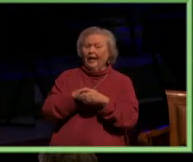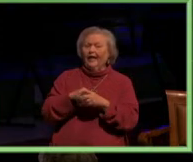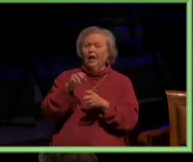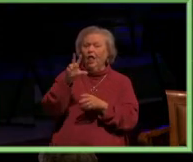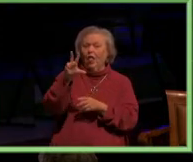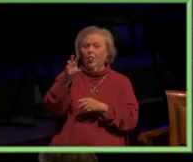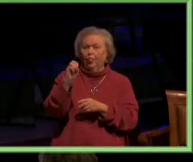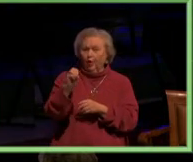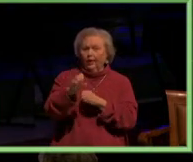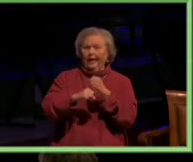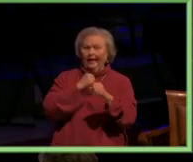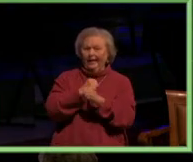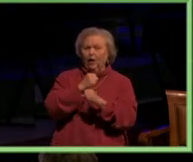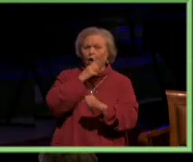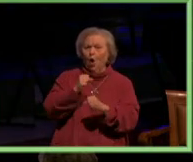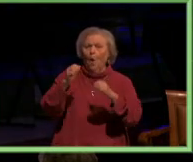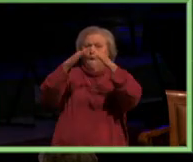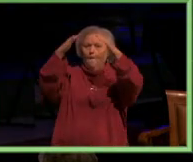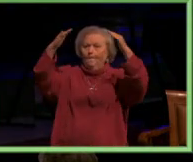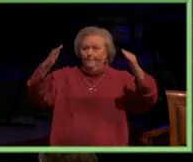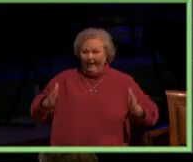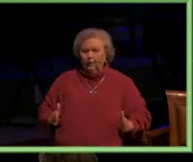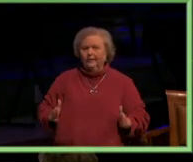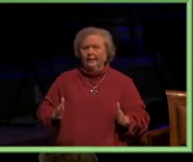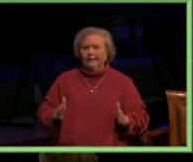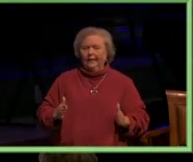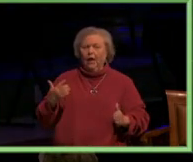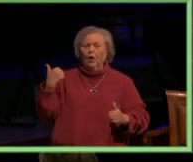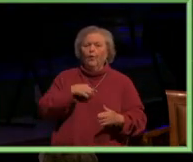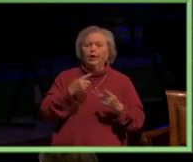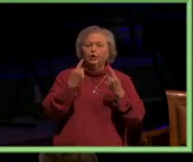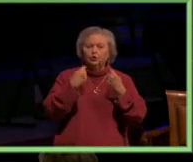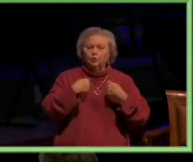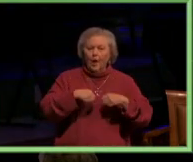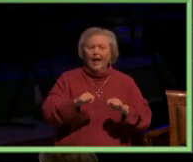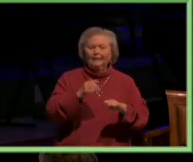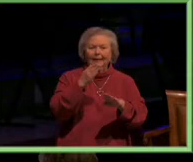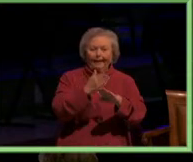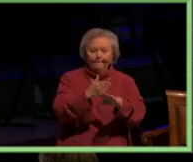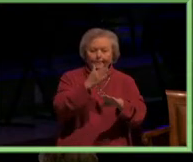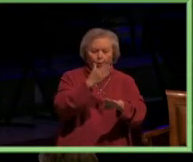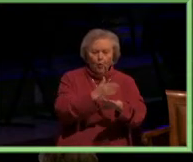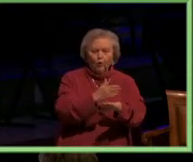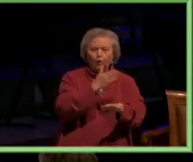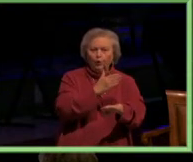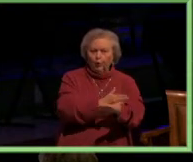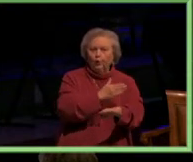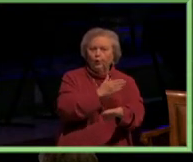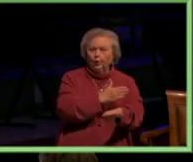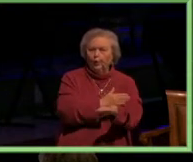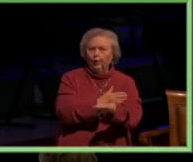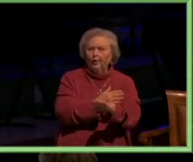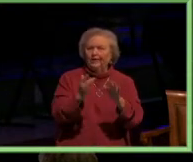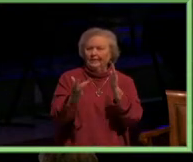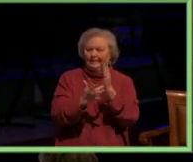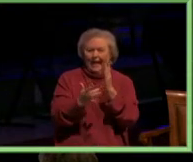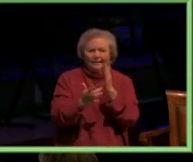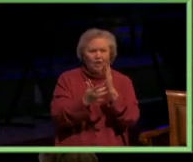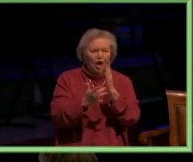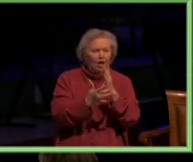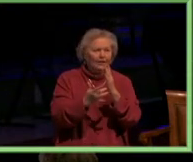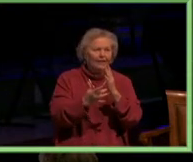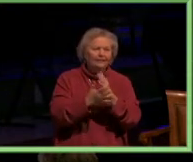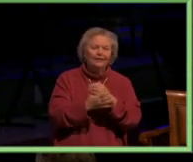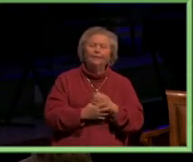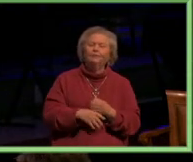put brand new technology in it, and there's some electrical issues which are going to cause the price to be a little bit, but our finance team, everybody's good with it, so